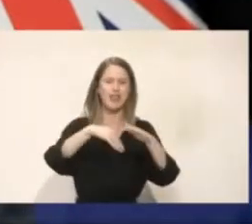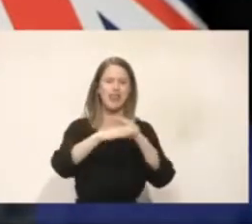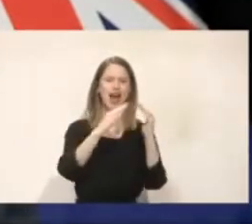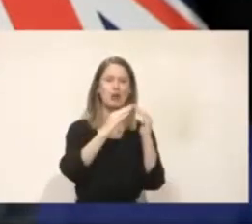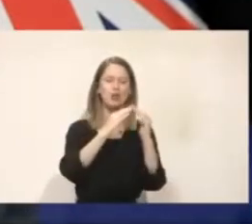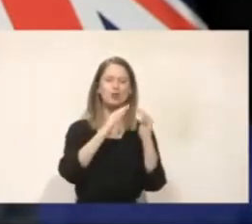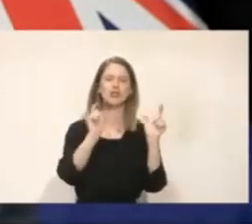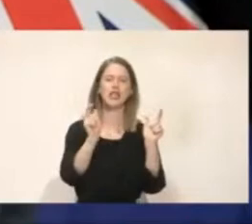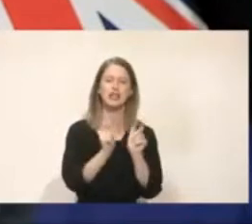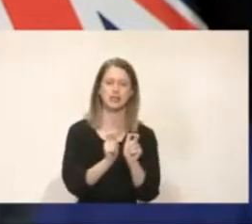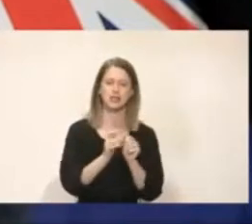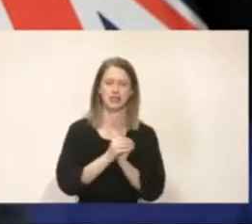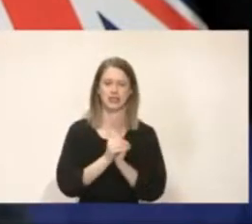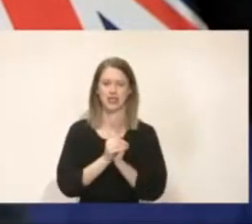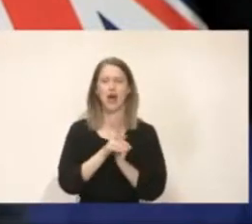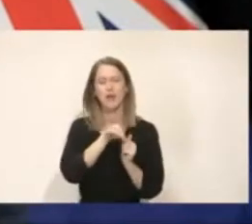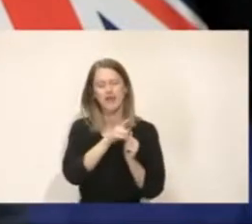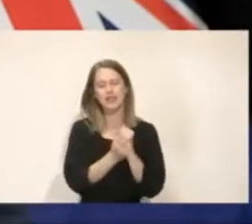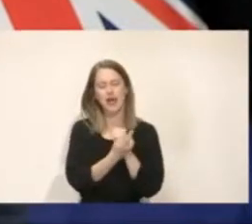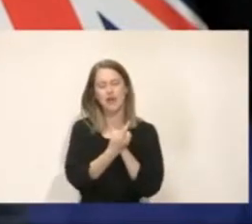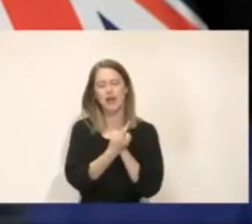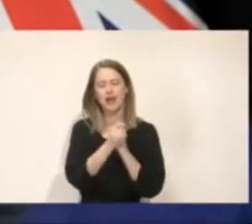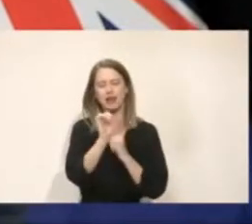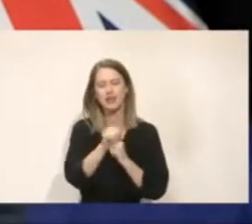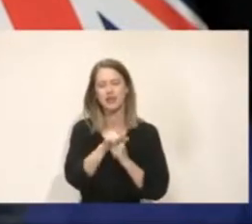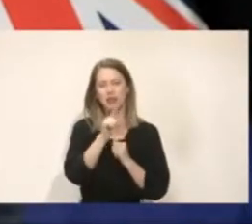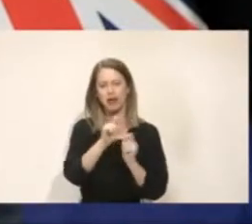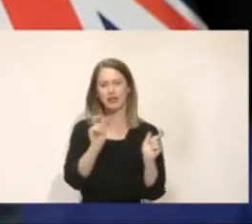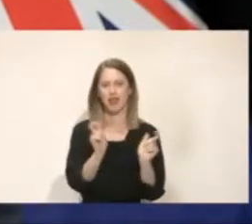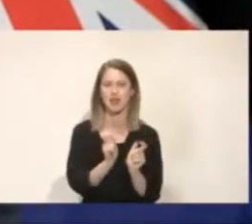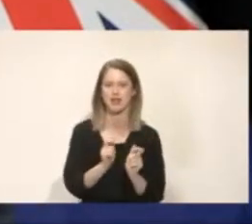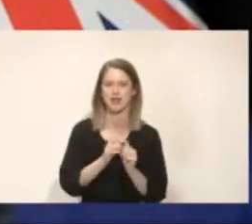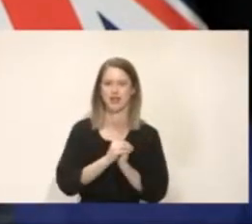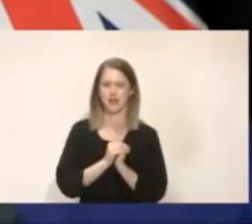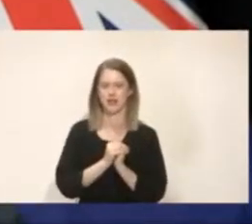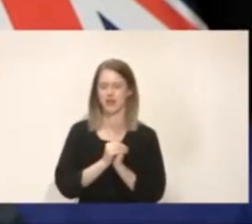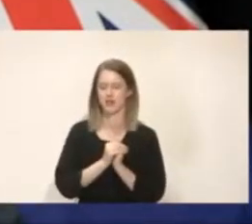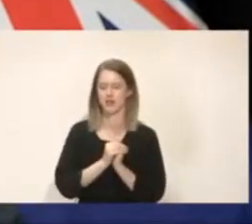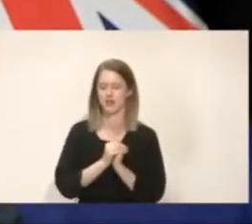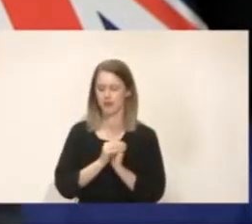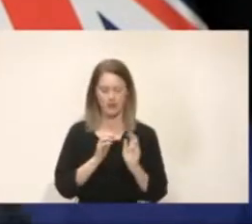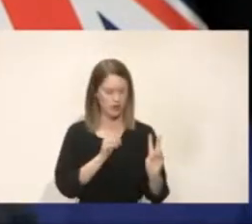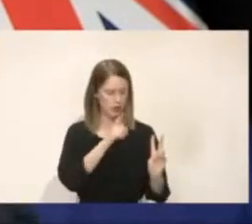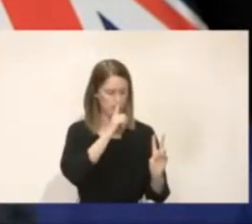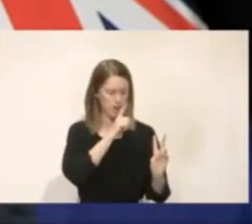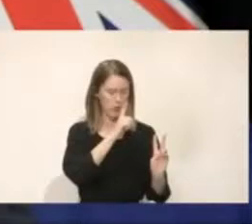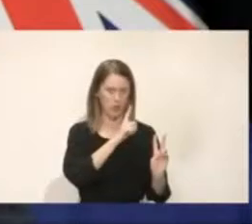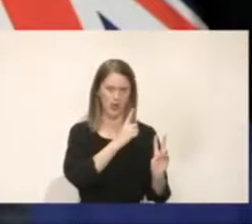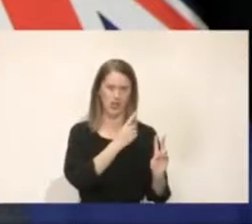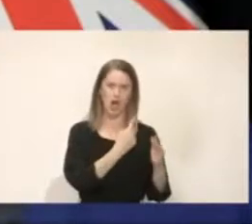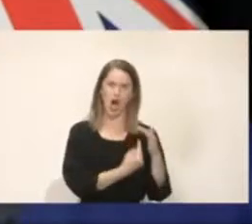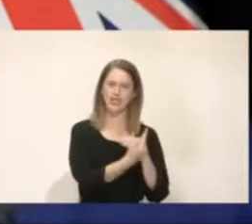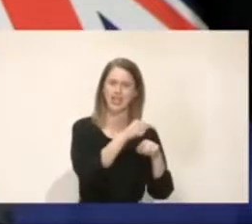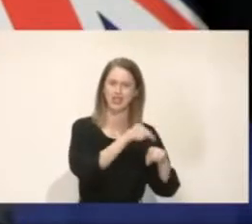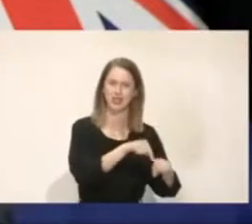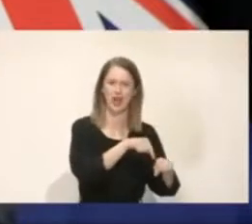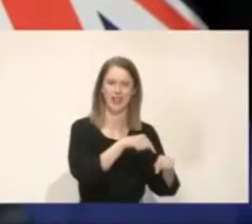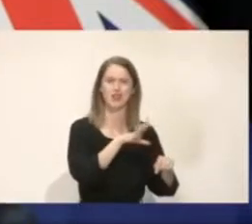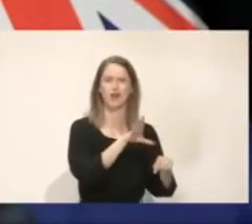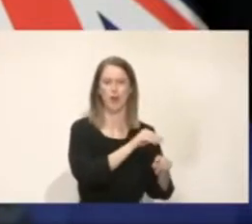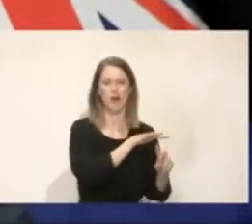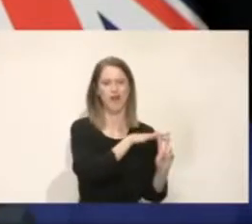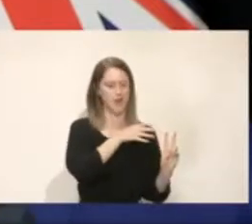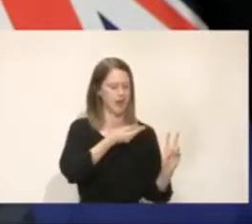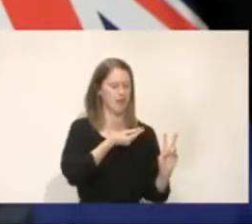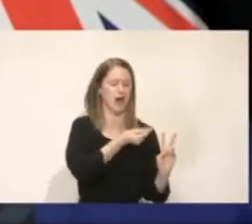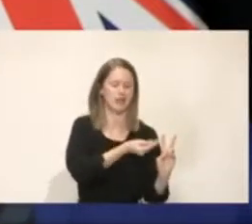again we are still seeing is where most of that transmission happens. And indeed, the 2 cases in managed isolation today were also within a family